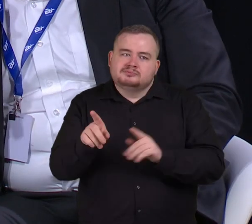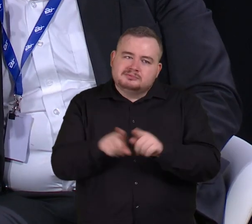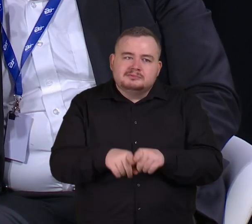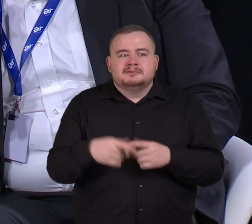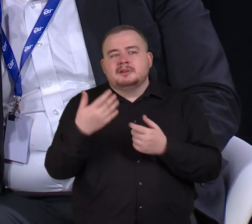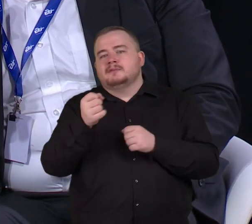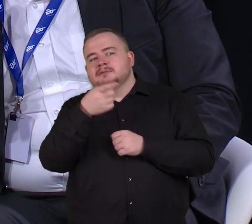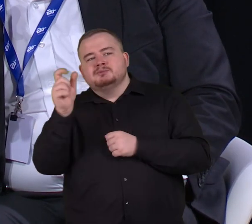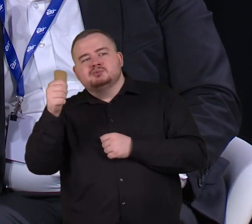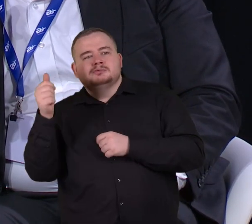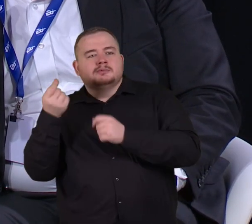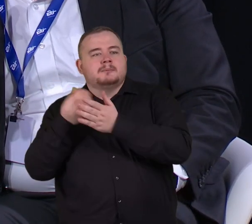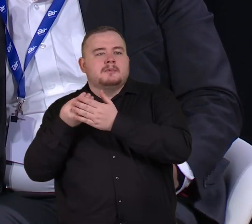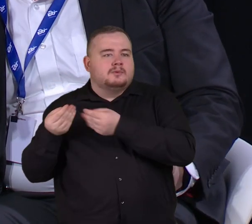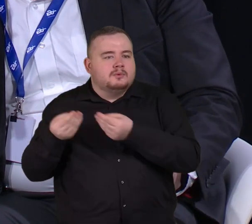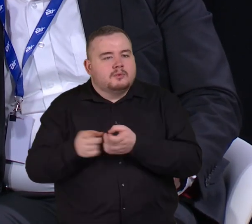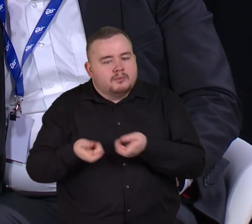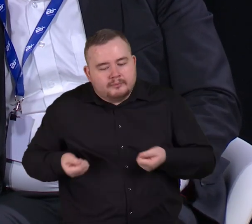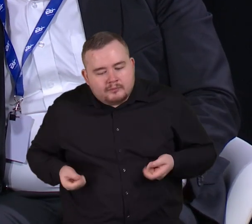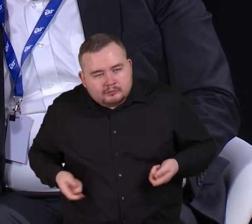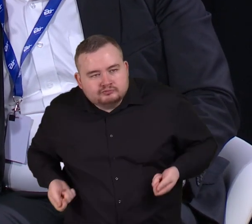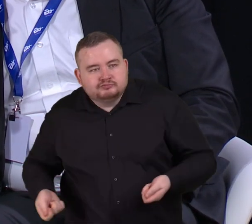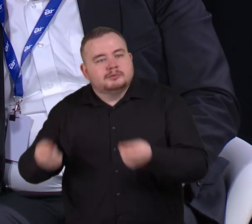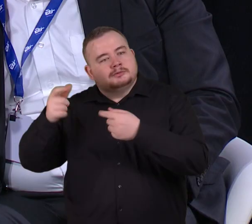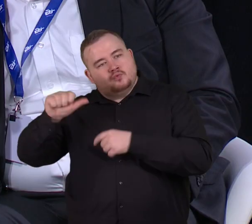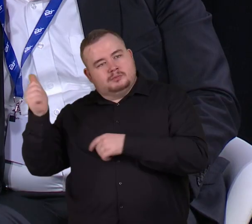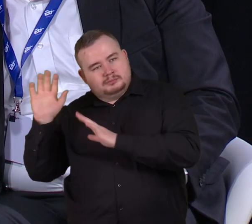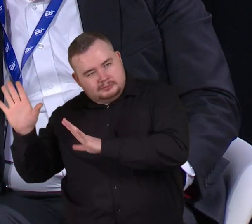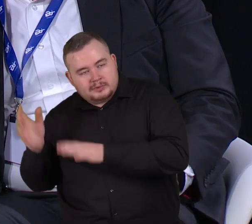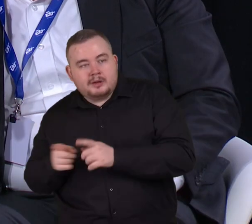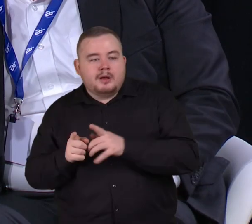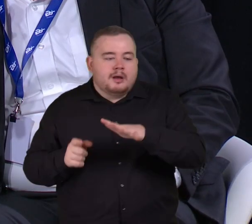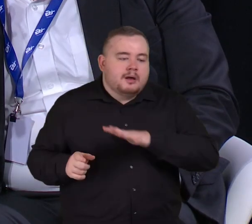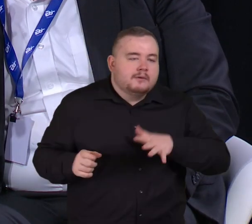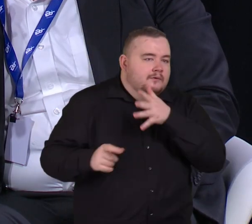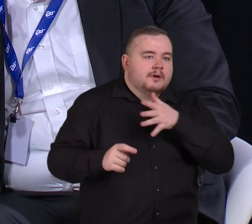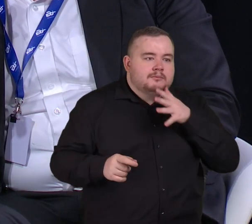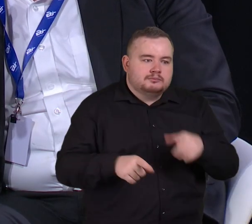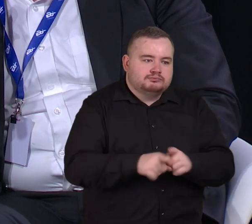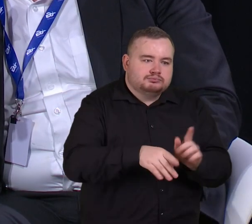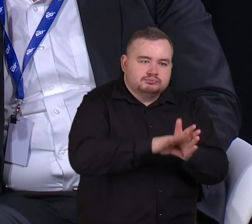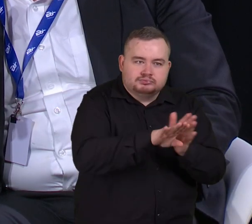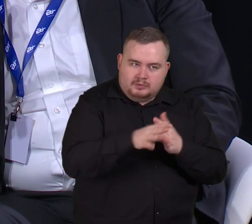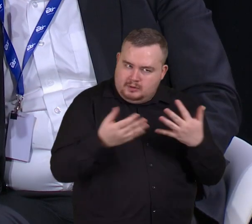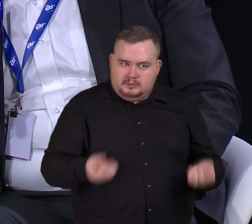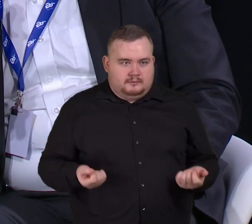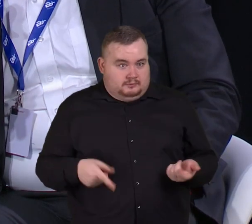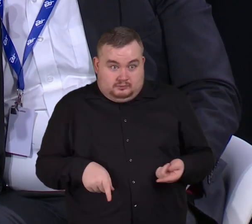rural development is done by cohesion. That's de facto like it. We are building the schools, we are